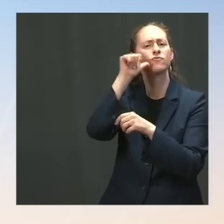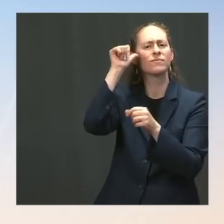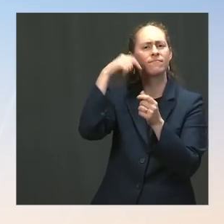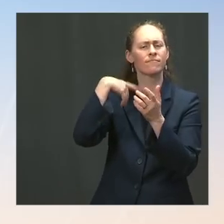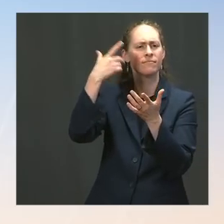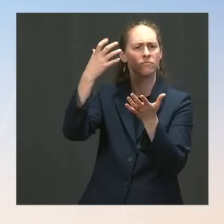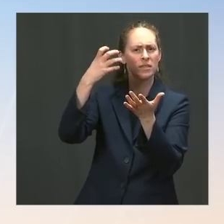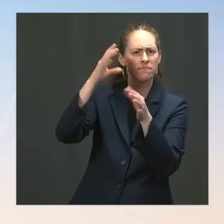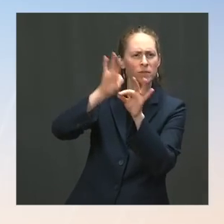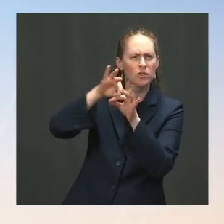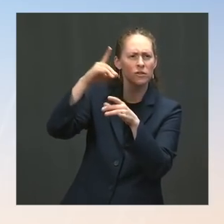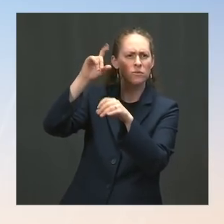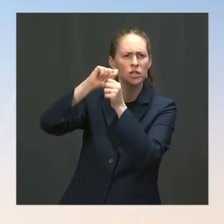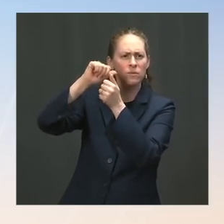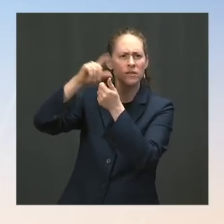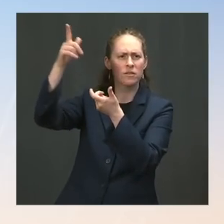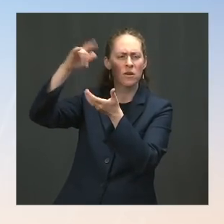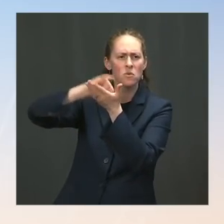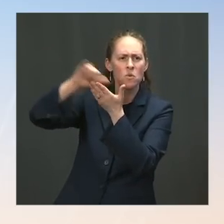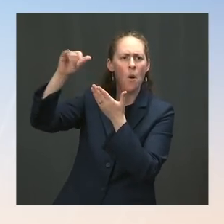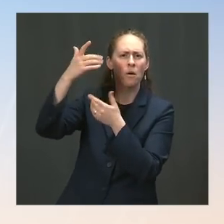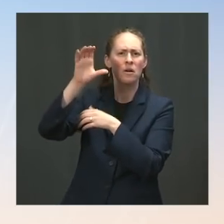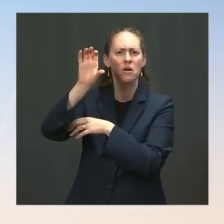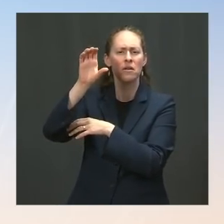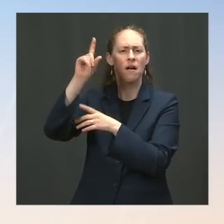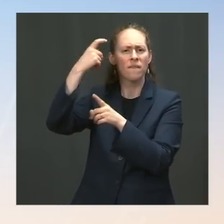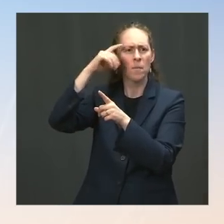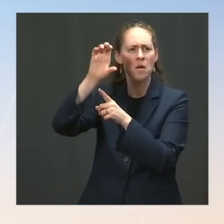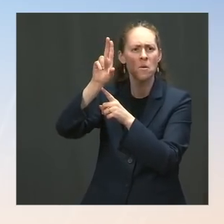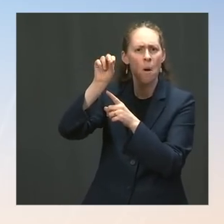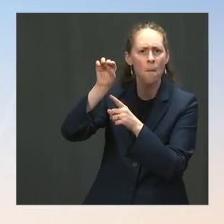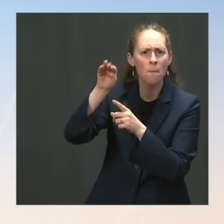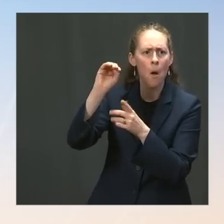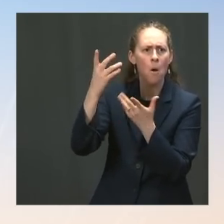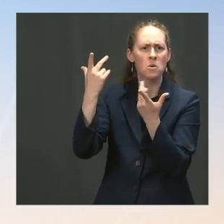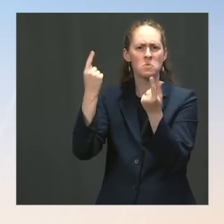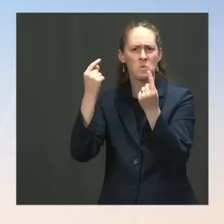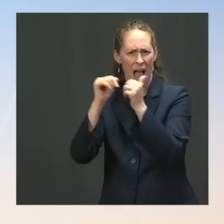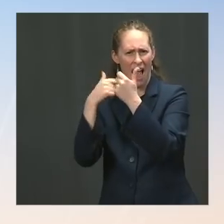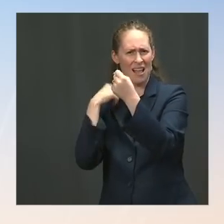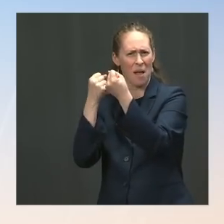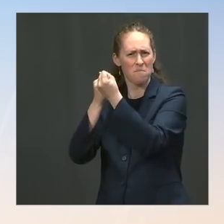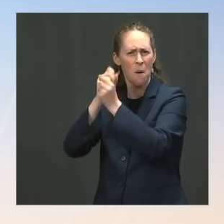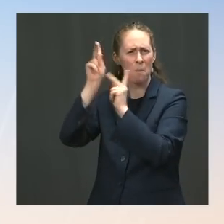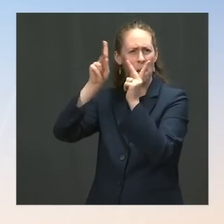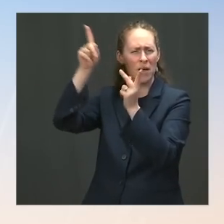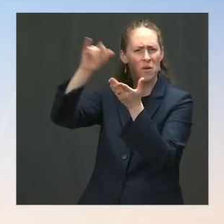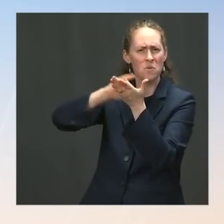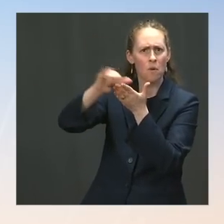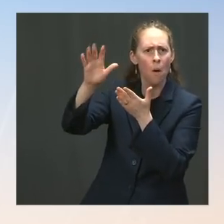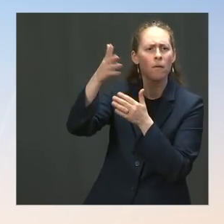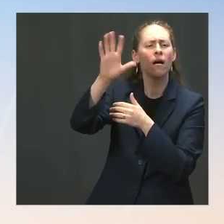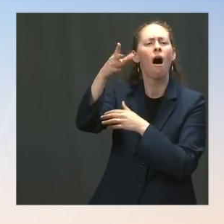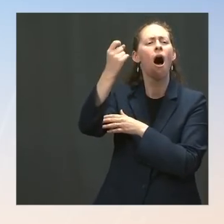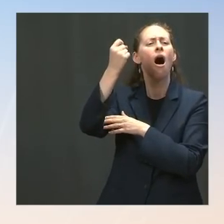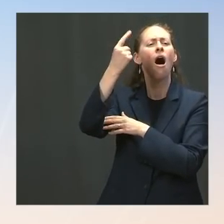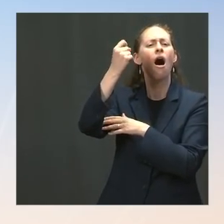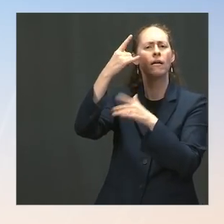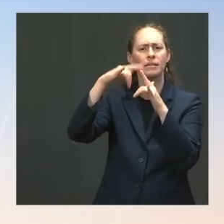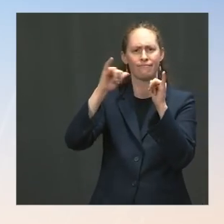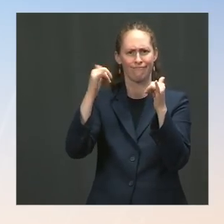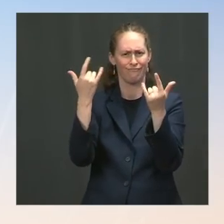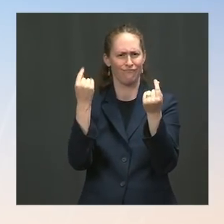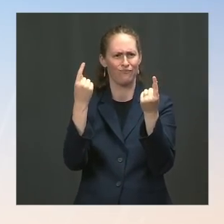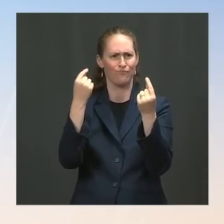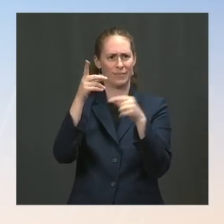out. With that said, it's a critical time for the state and the country with the surge of the Delta variant. Will the president pick up